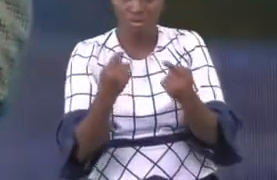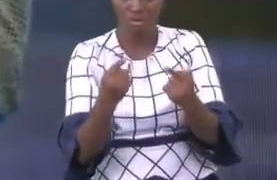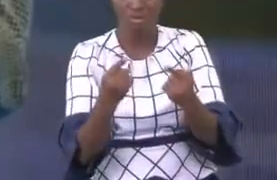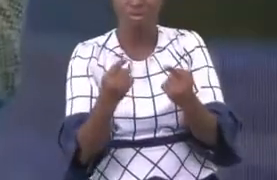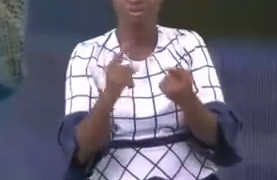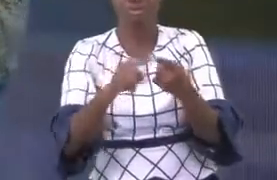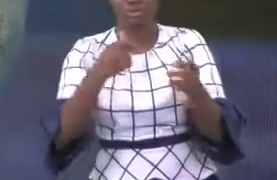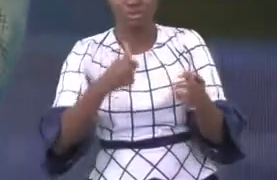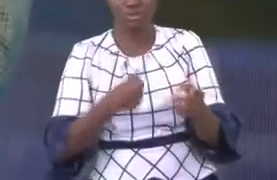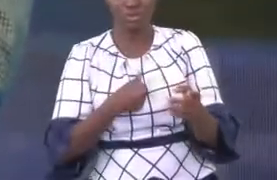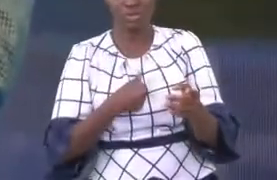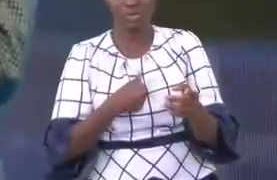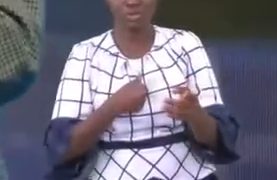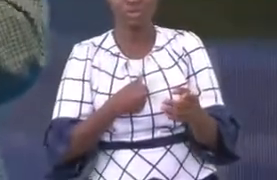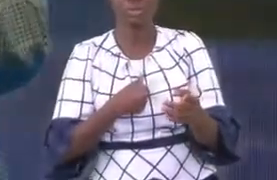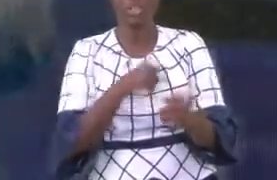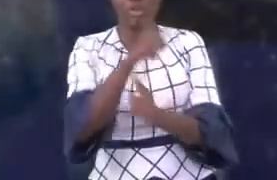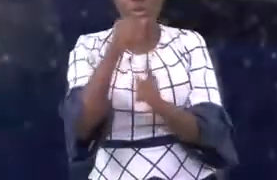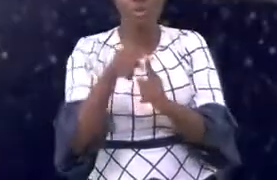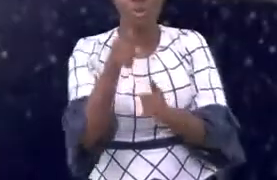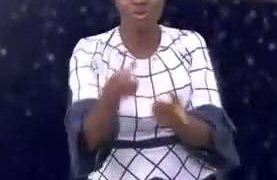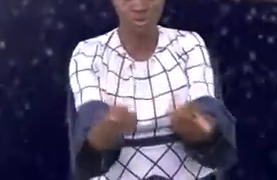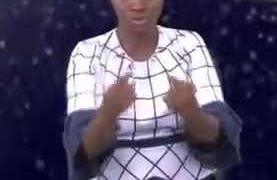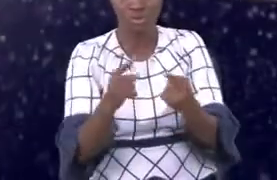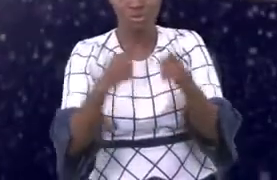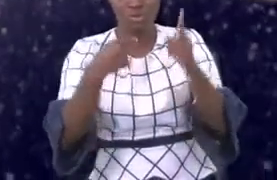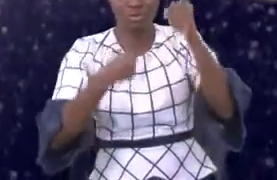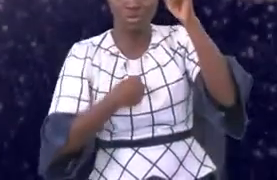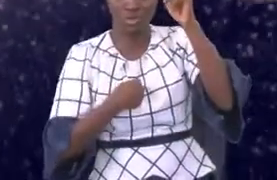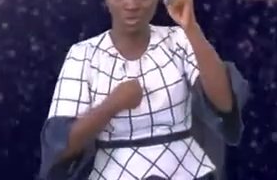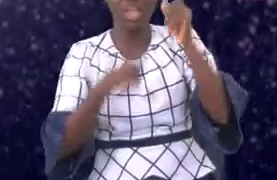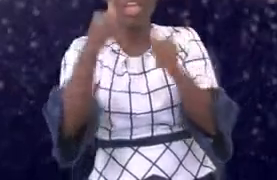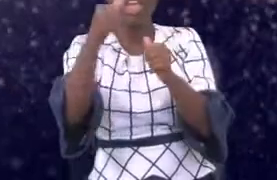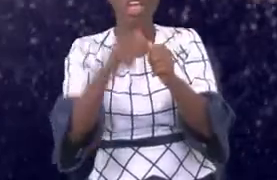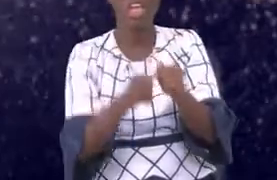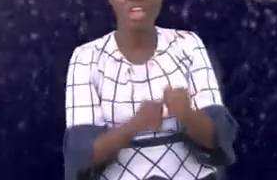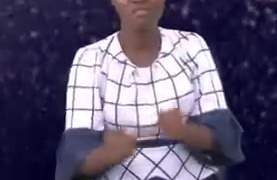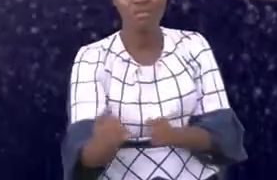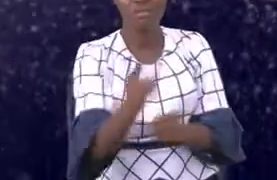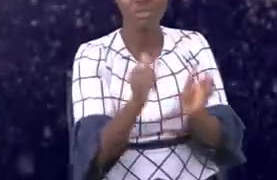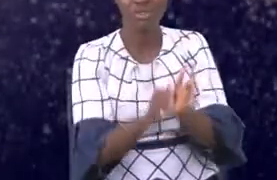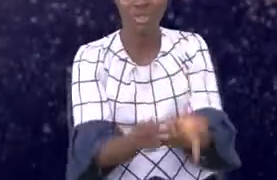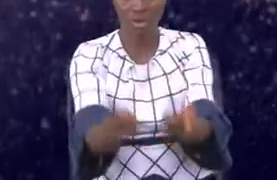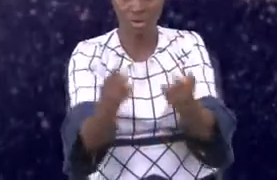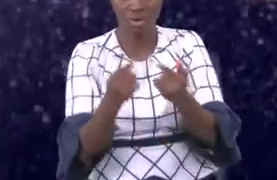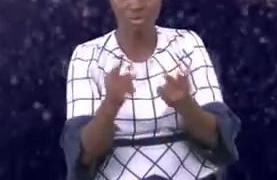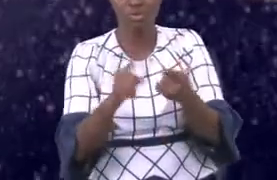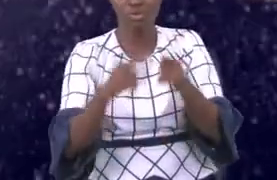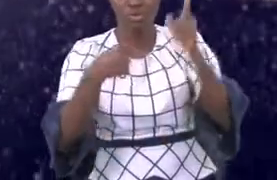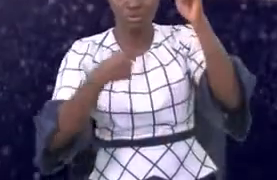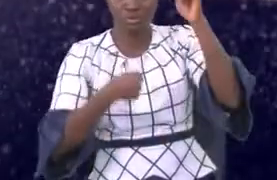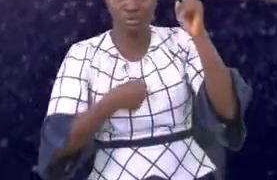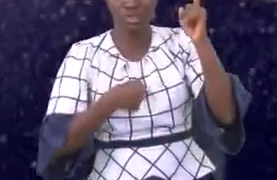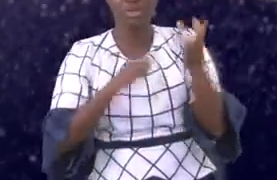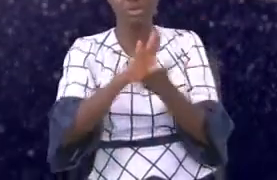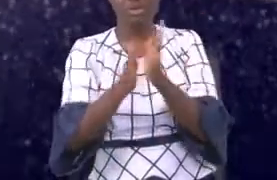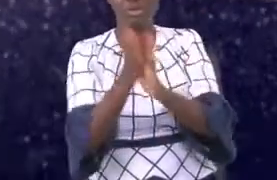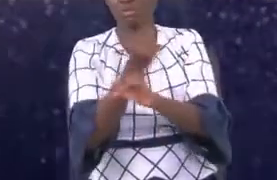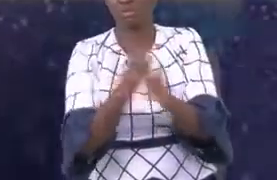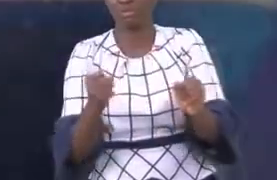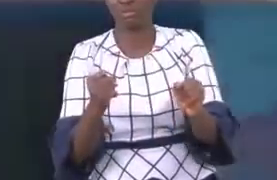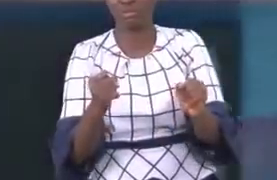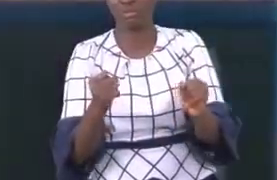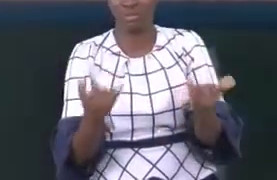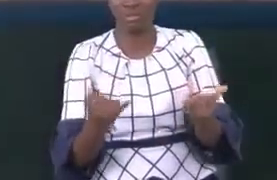to him gets saved. Look at the word of God. You want to notice here that God cannot